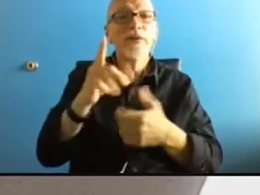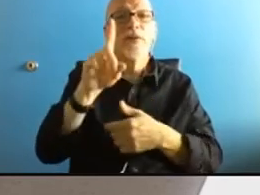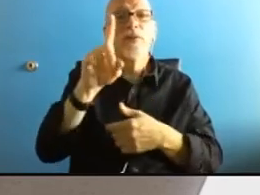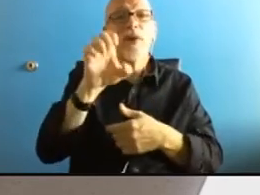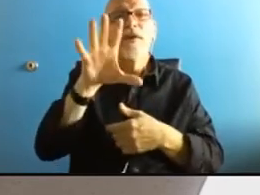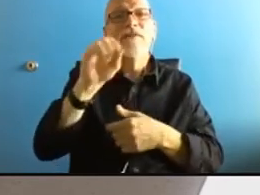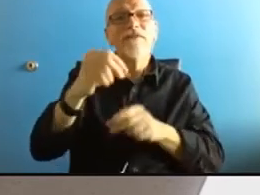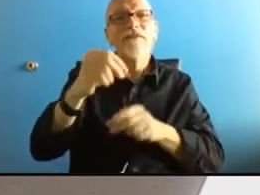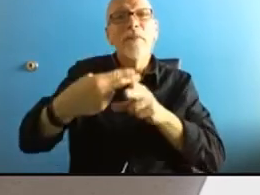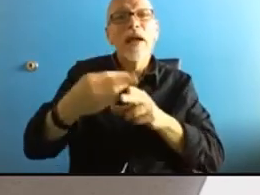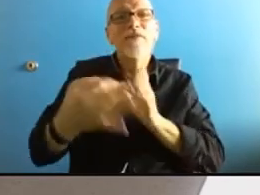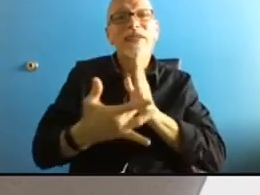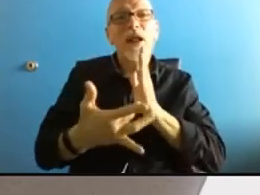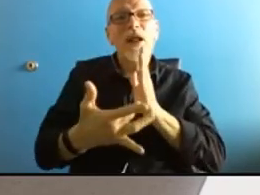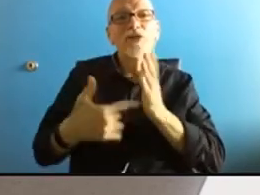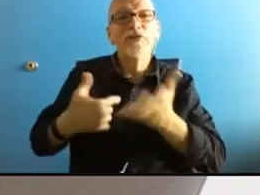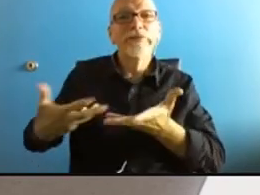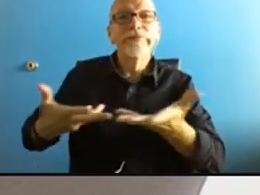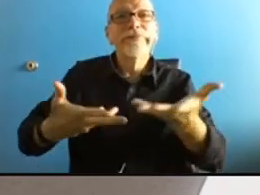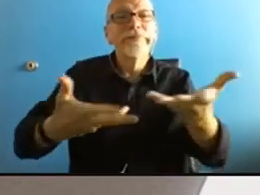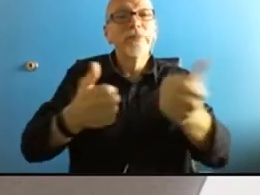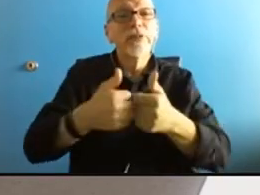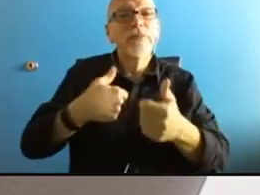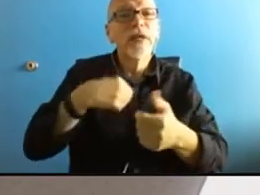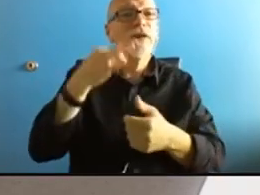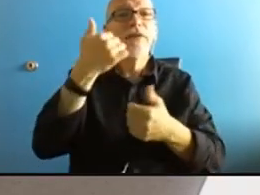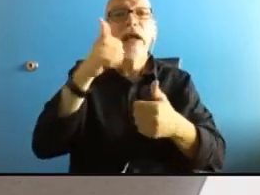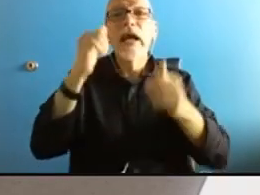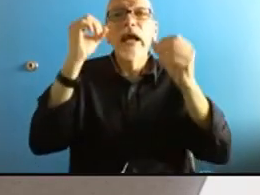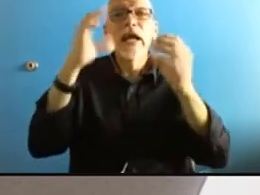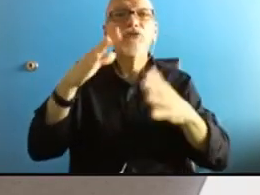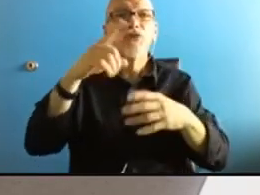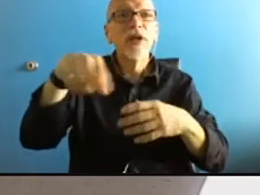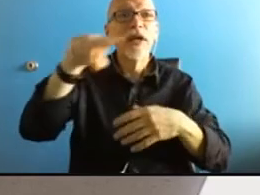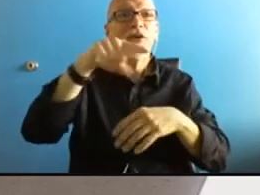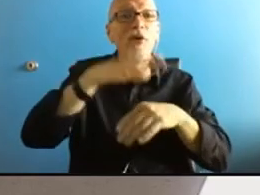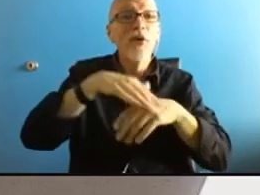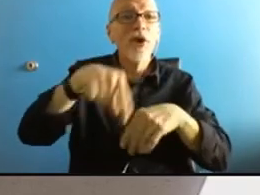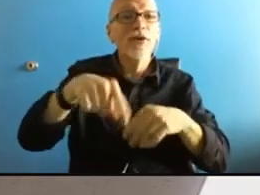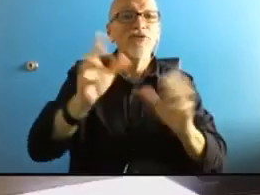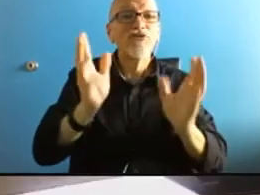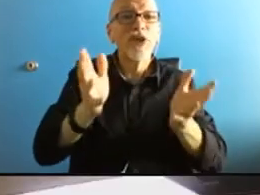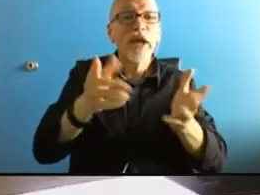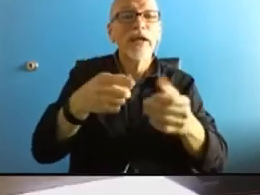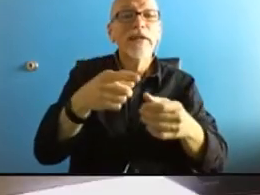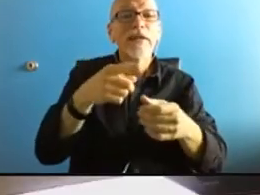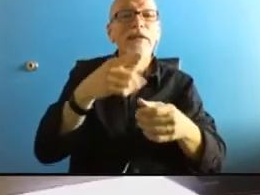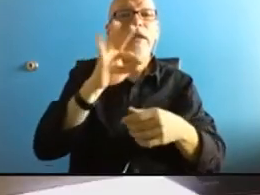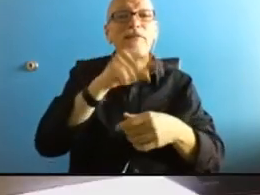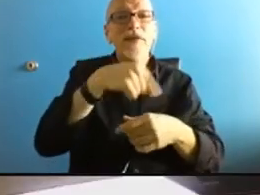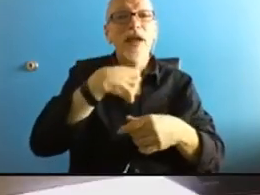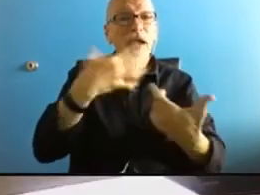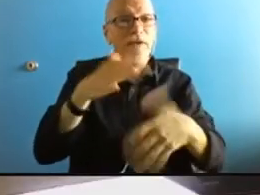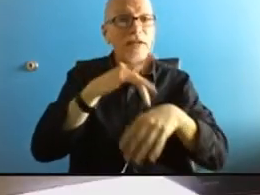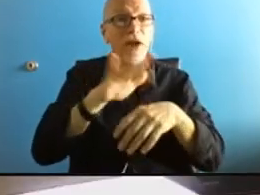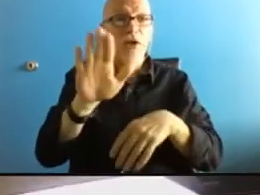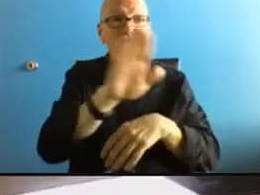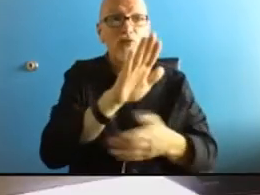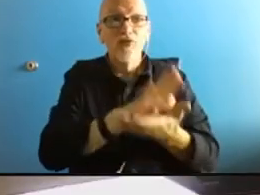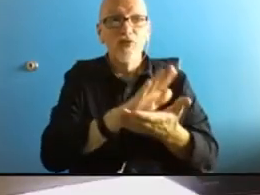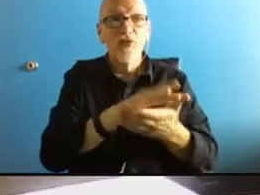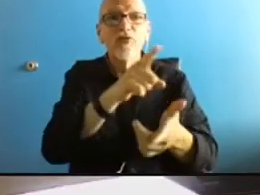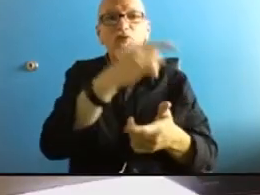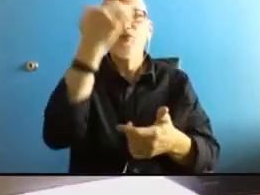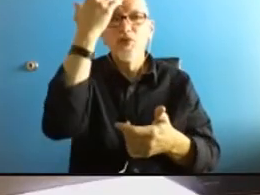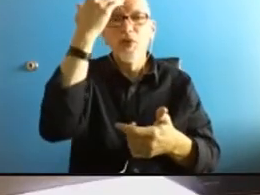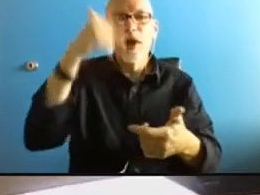pounds of technology. And if any educators are on this chat, whose school I have been to, they know that I have my